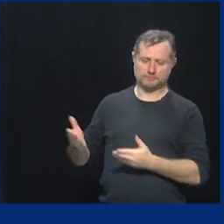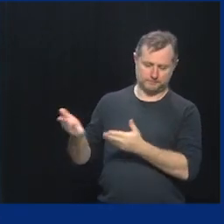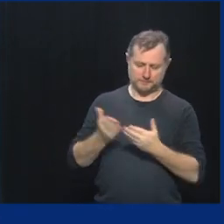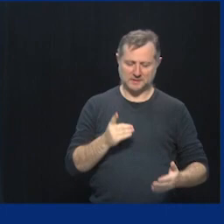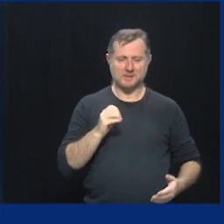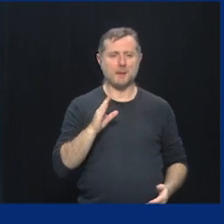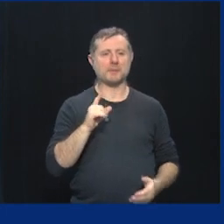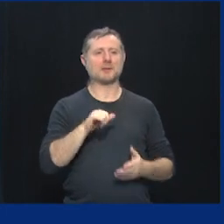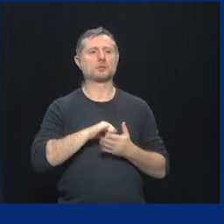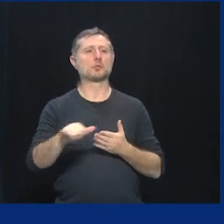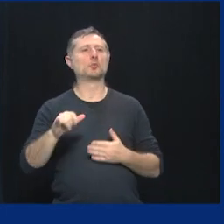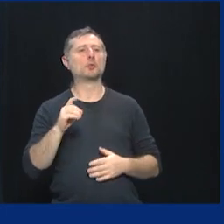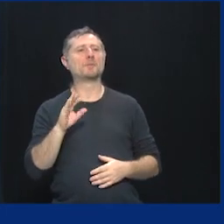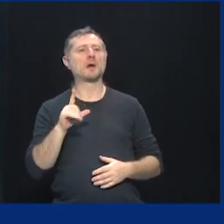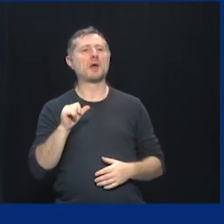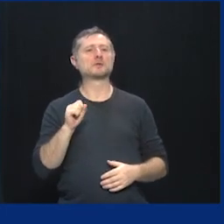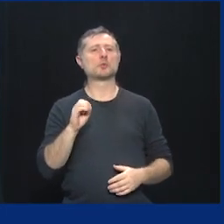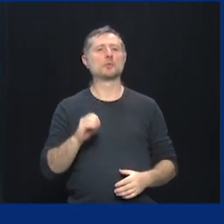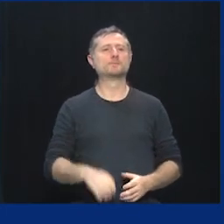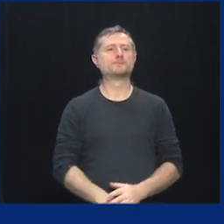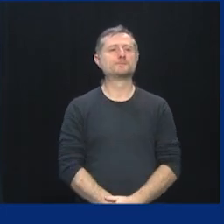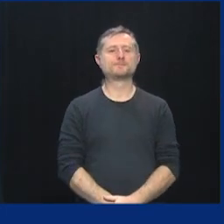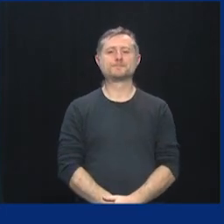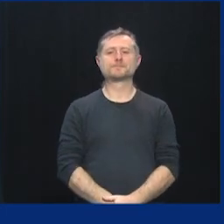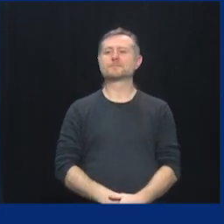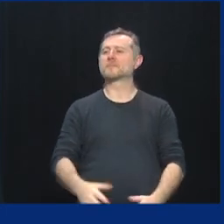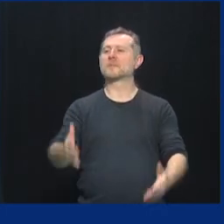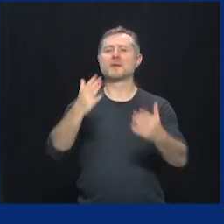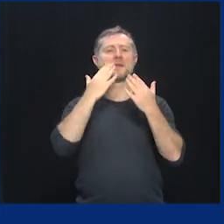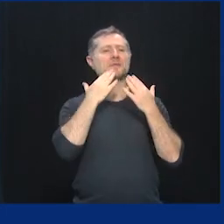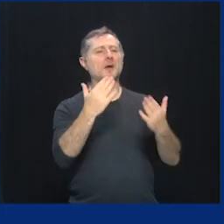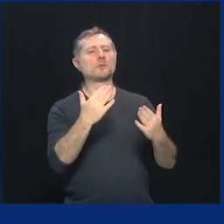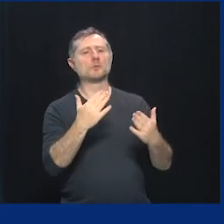Mayor. Thank you, Senator.